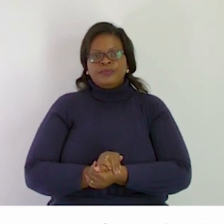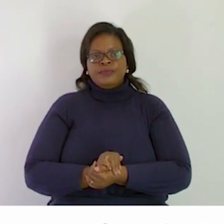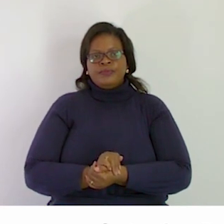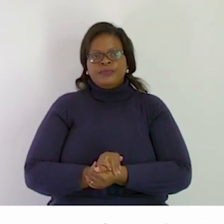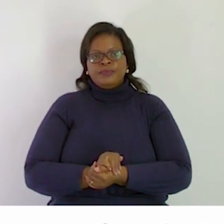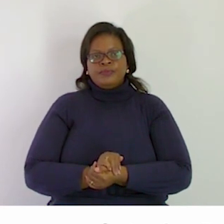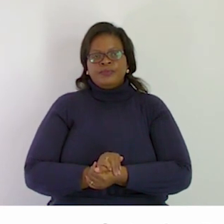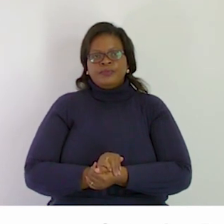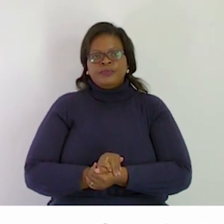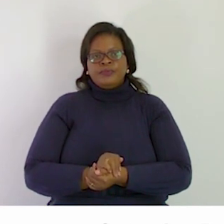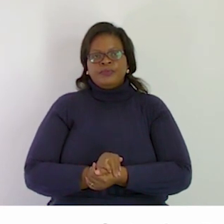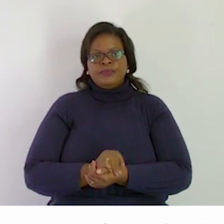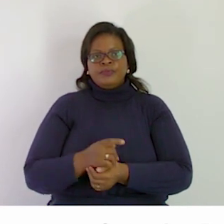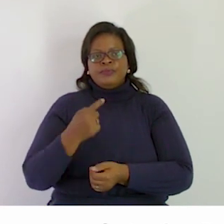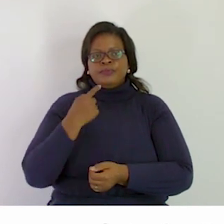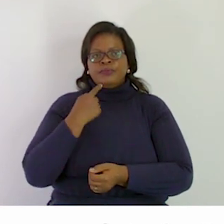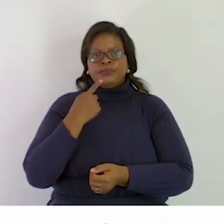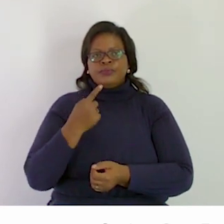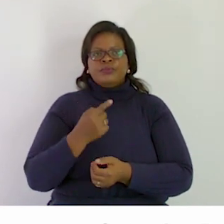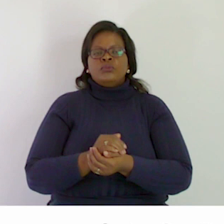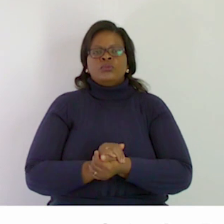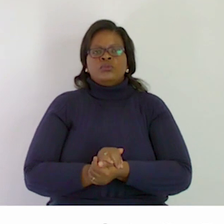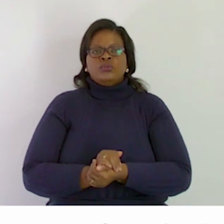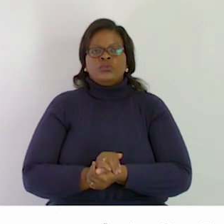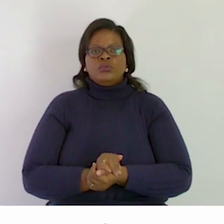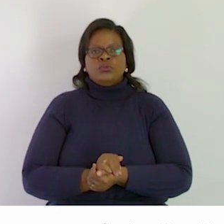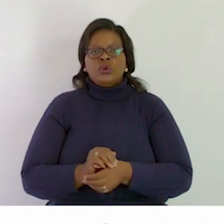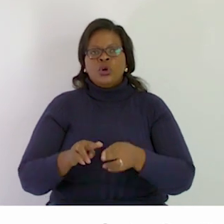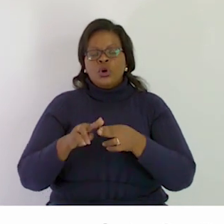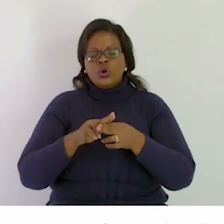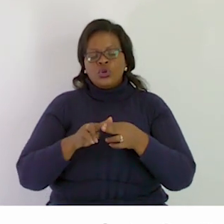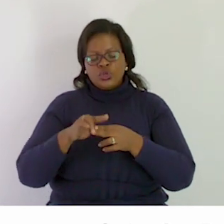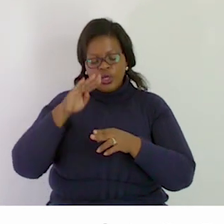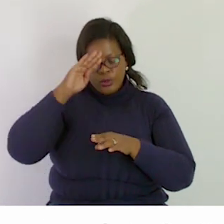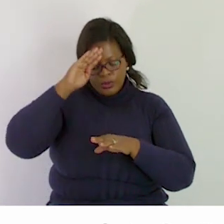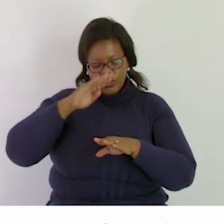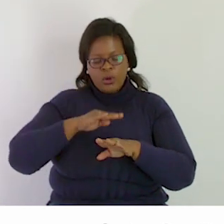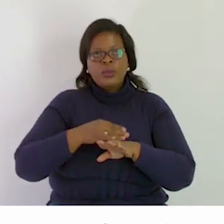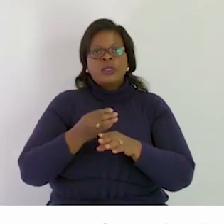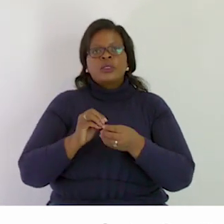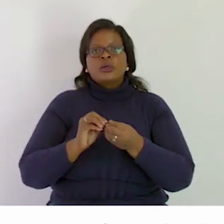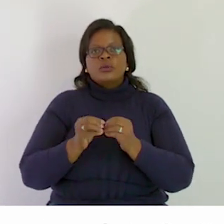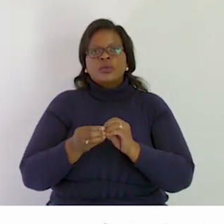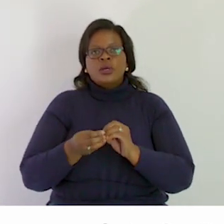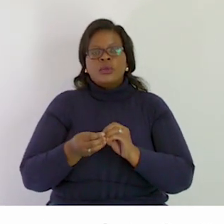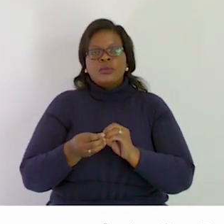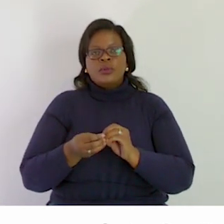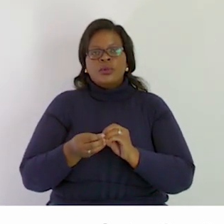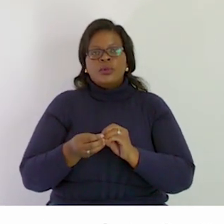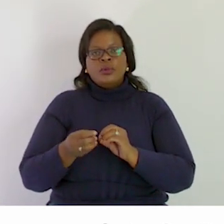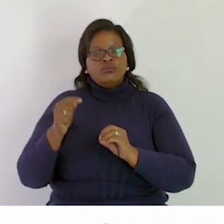It says here that they use the property of numbers to